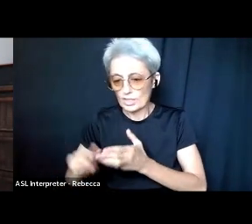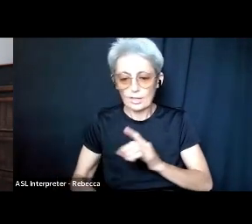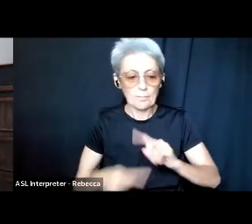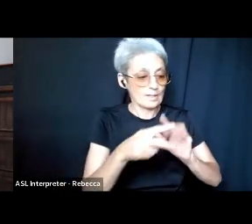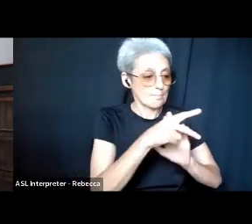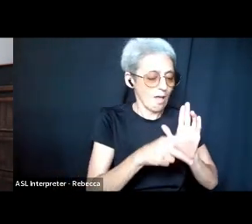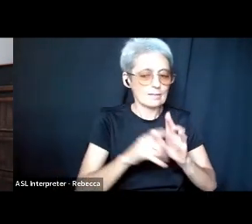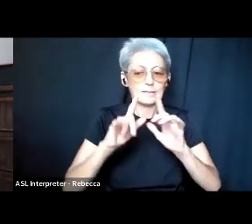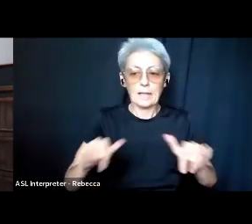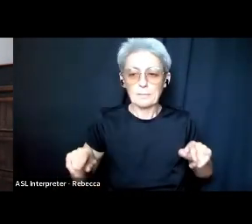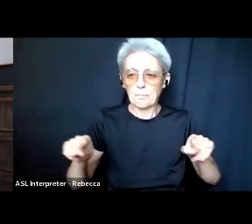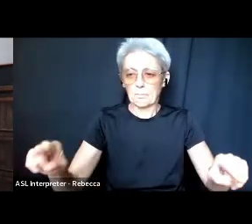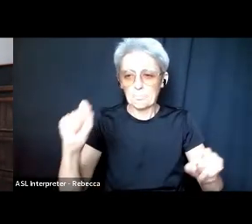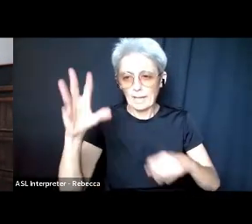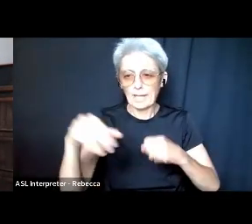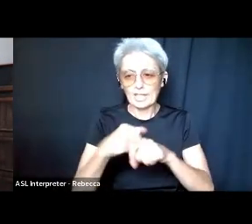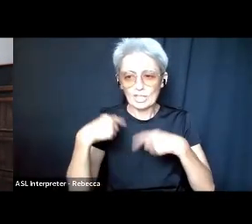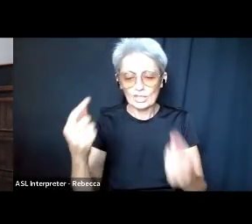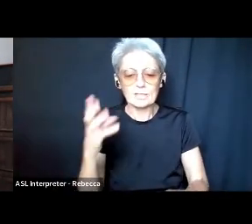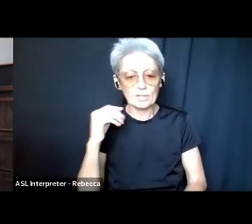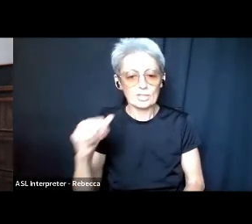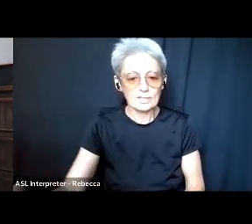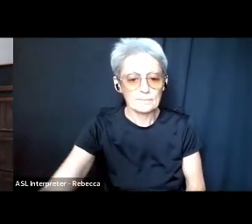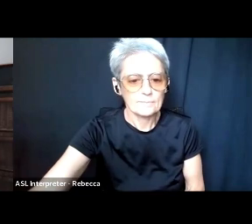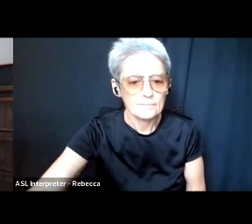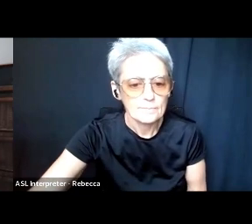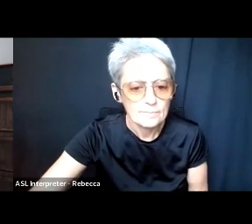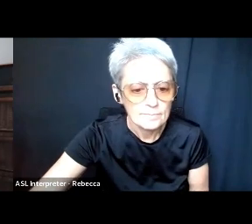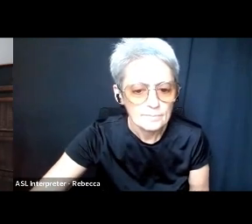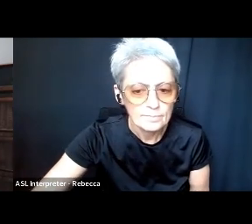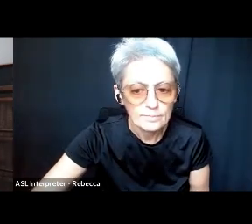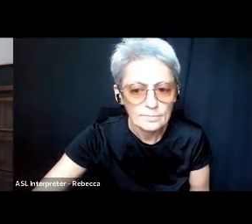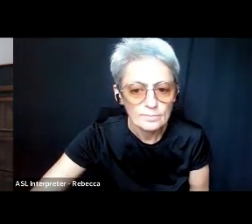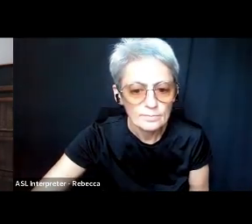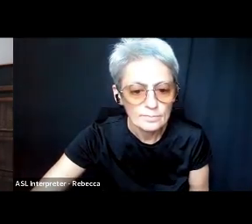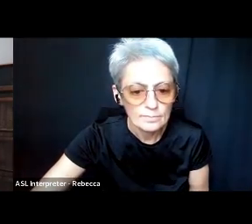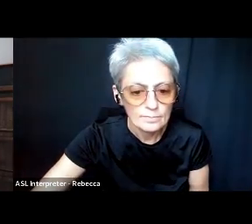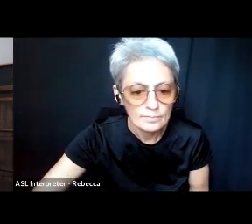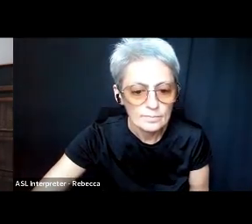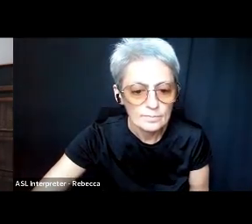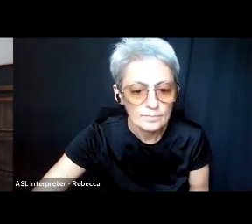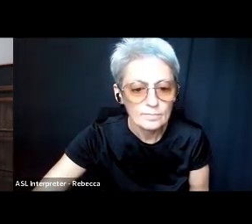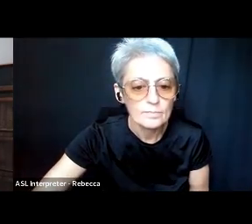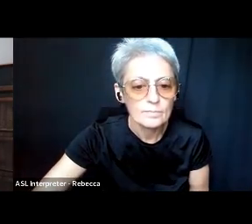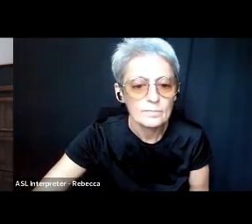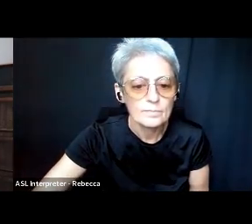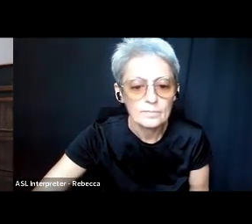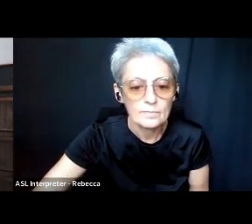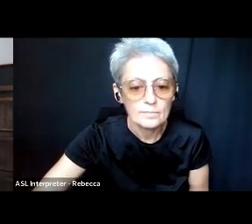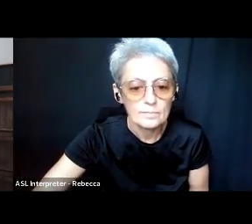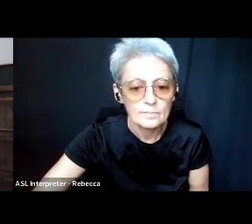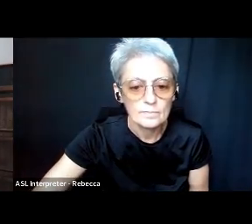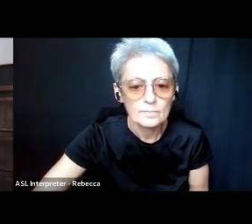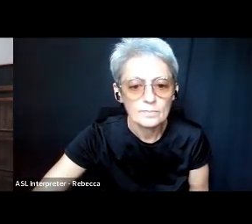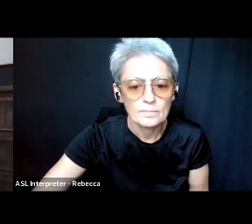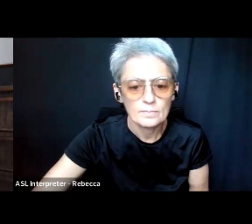years. And I have been I've had the pleasure of working and doing research on family